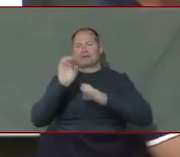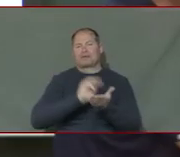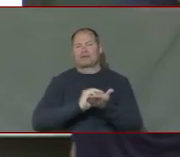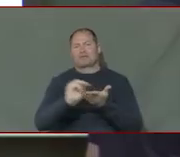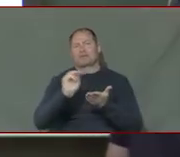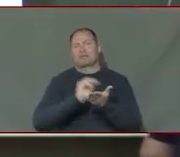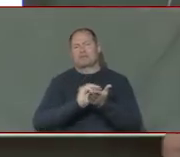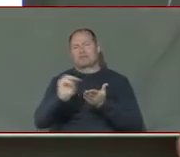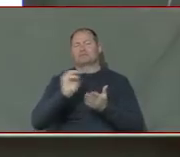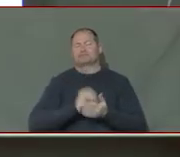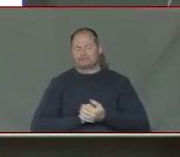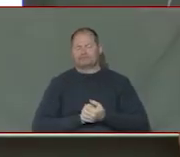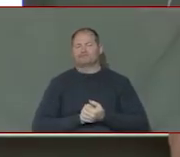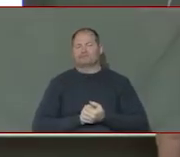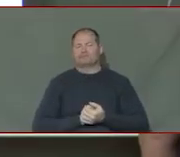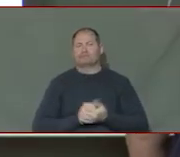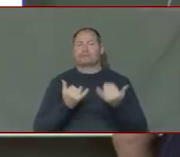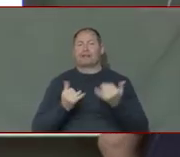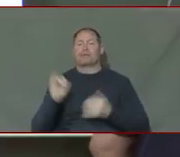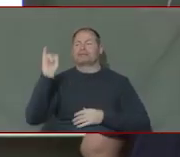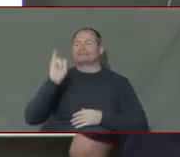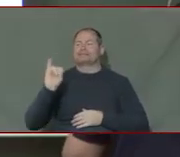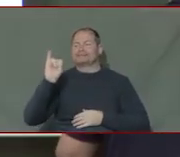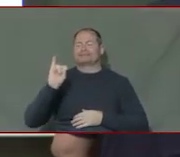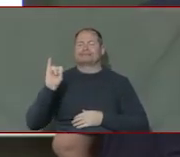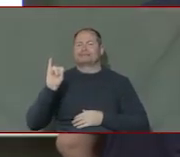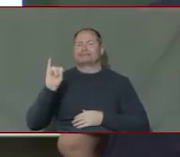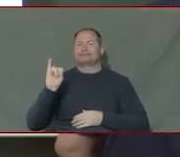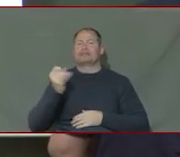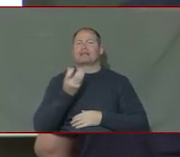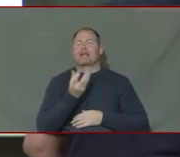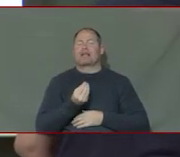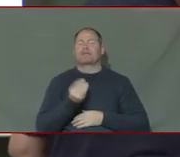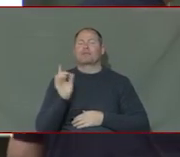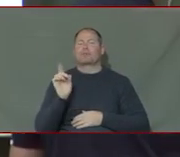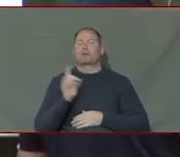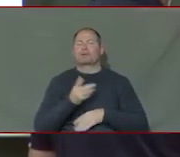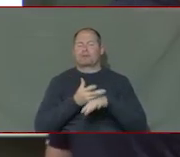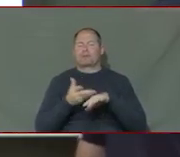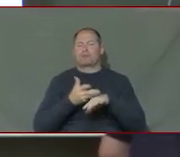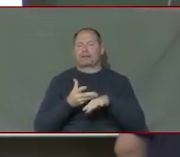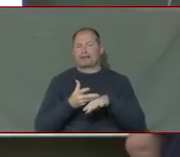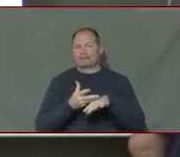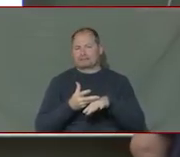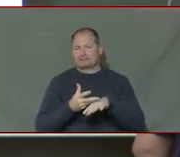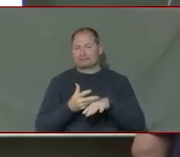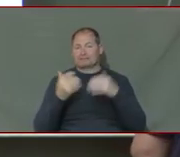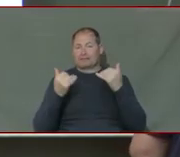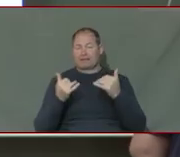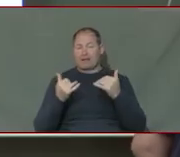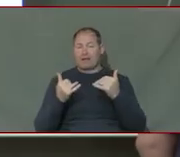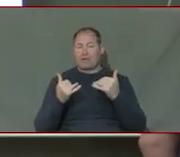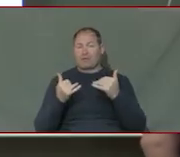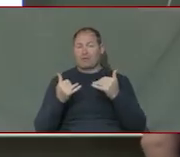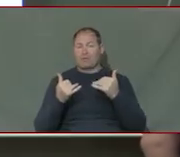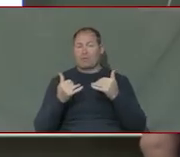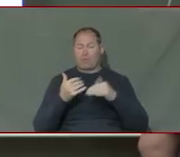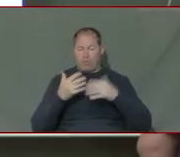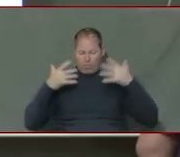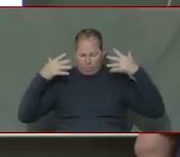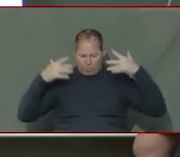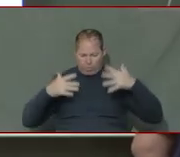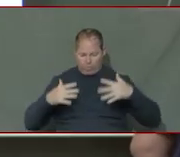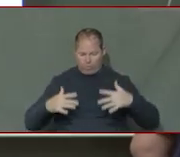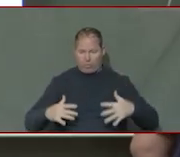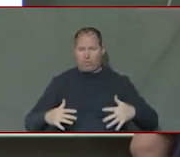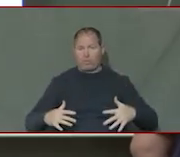the message that insulin carries here in the blood? Insulin travels here. And as far as it travels, it gives a message